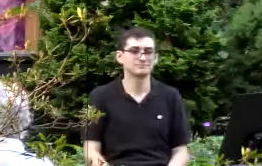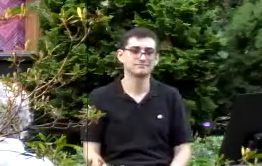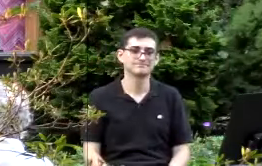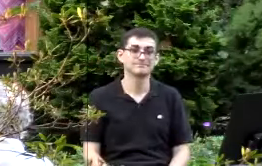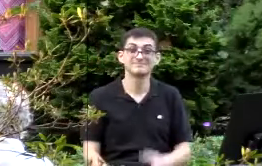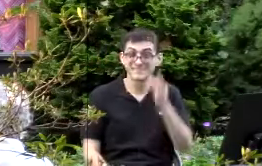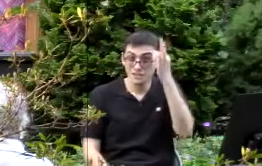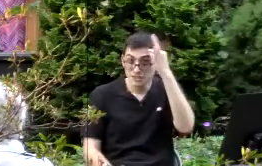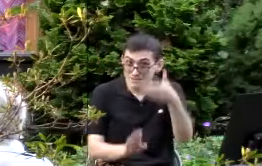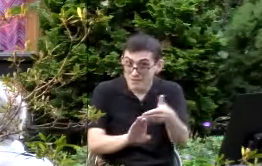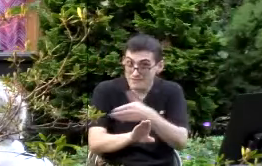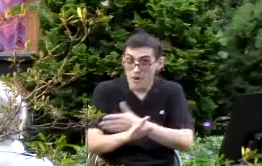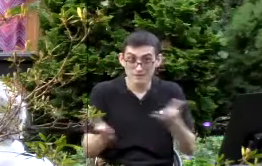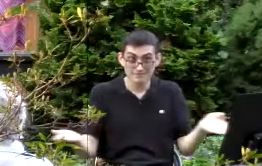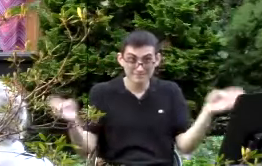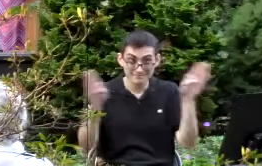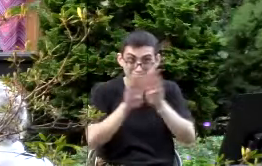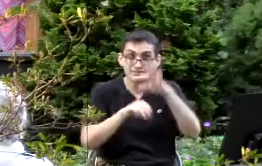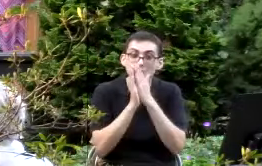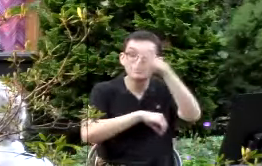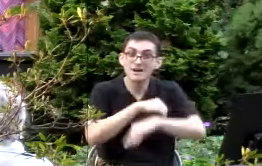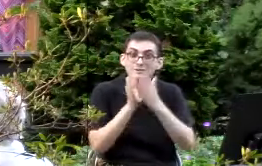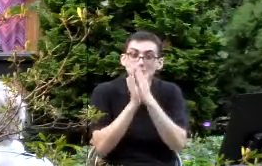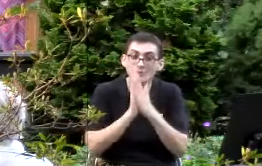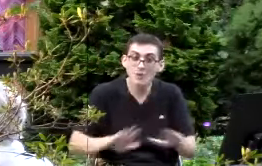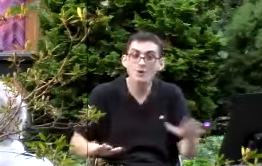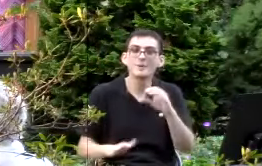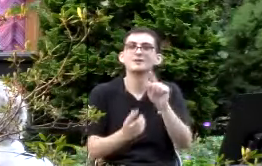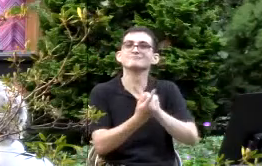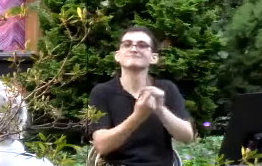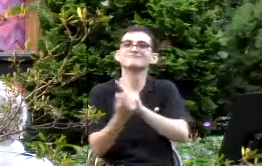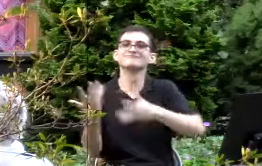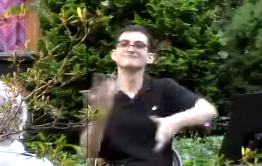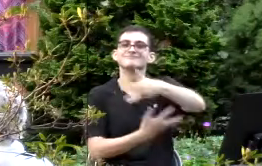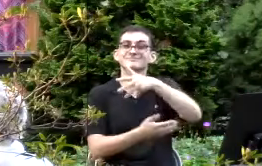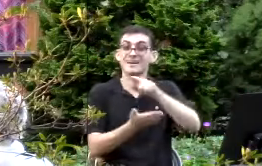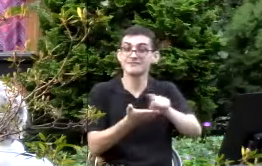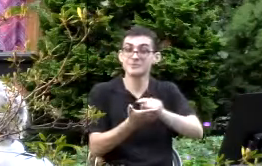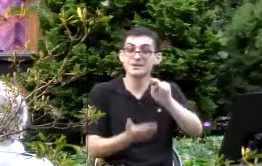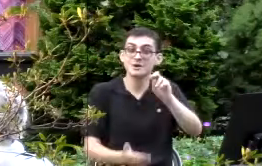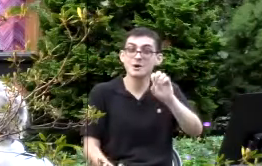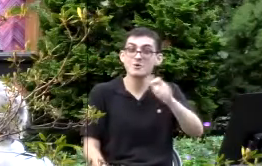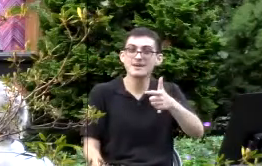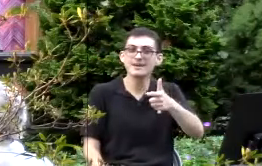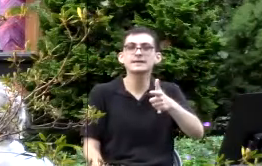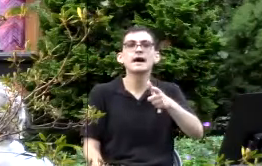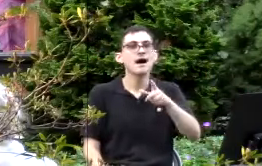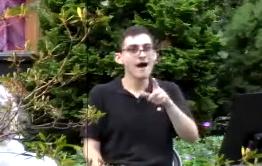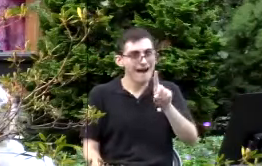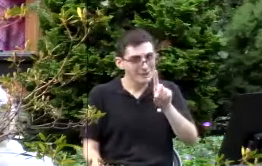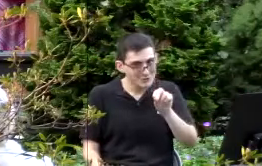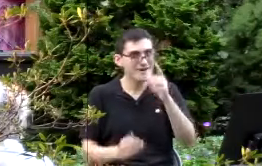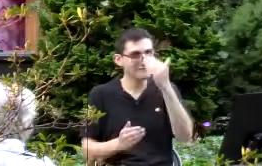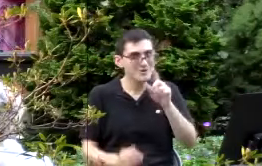just before we say Shabbat Shalom and greet one another at the Oneg, I each week I go home and I think, I knew I forgot something. At least I'm